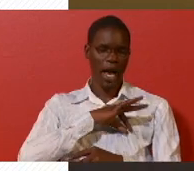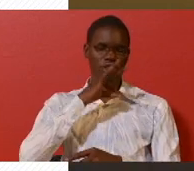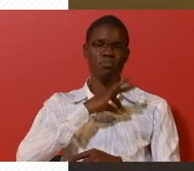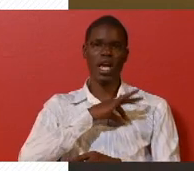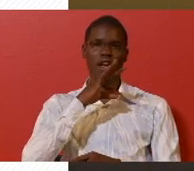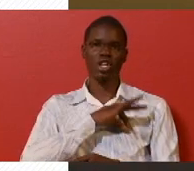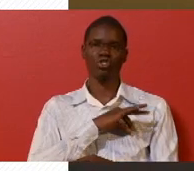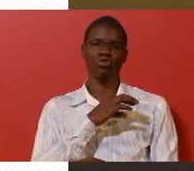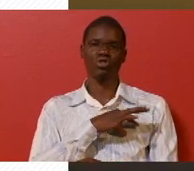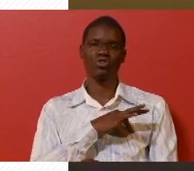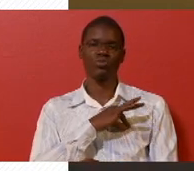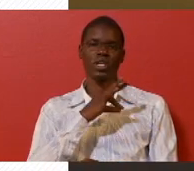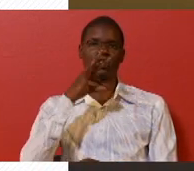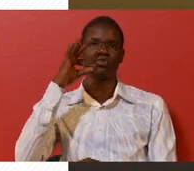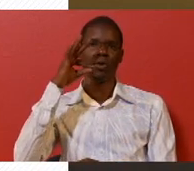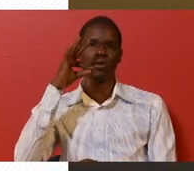fulfillment.